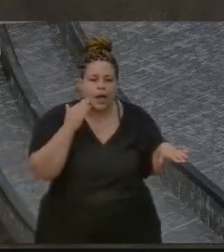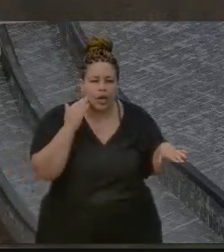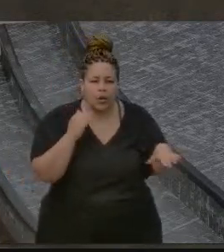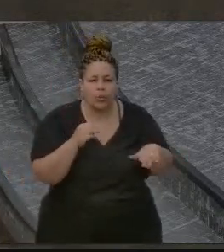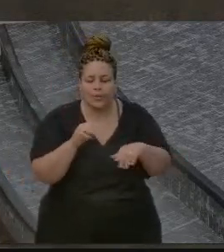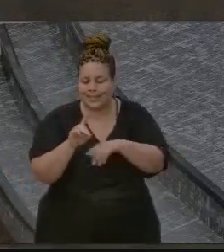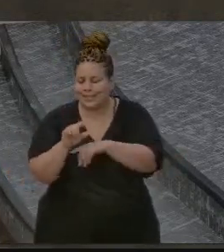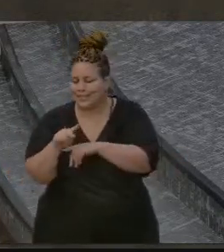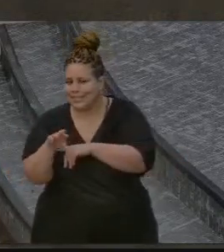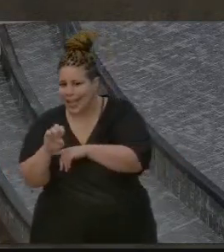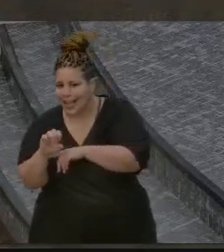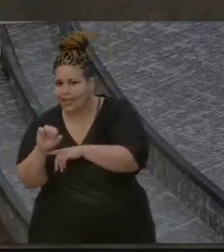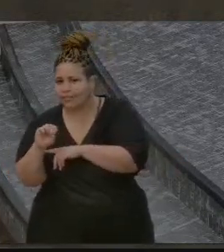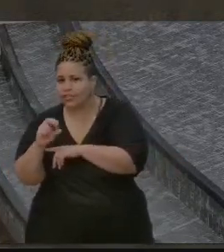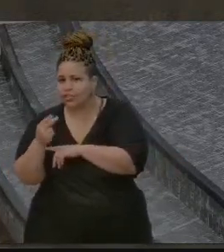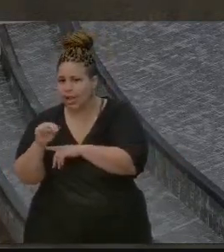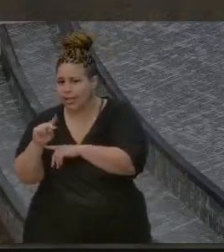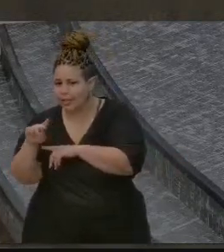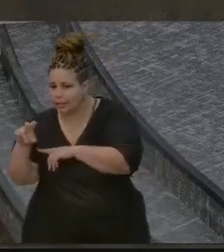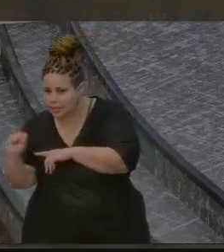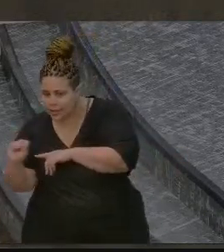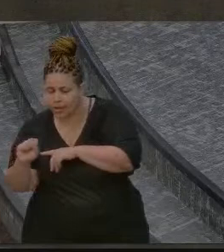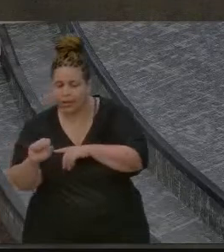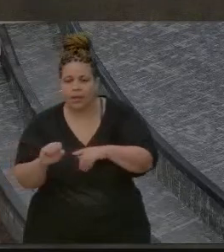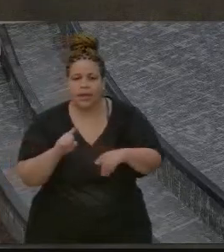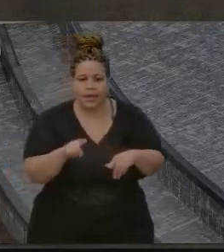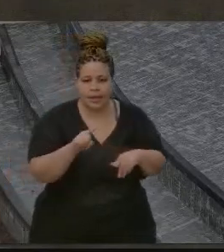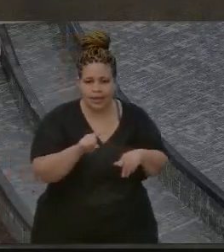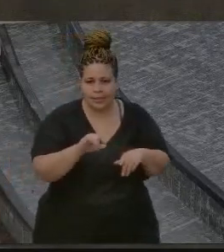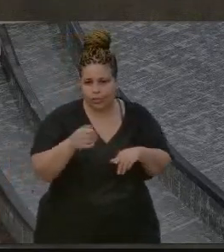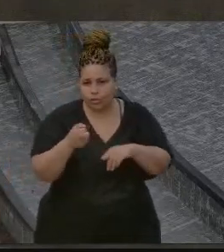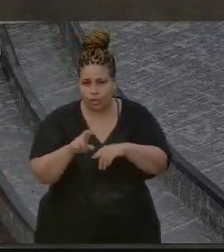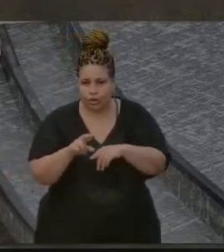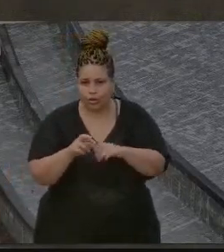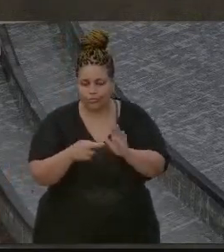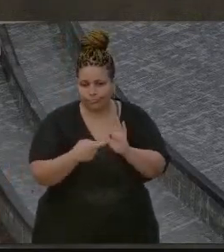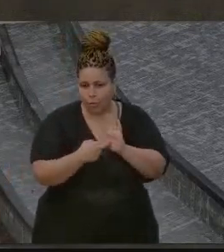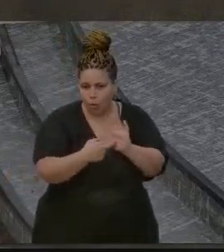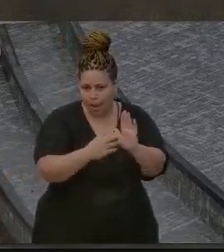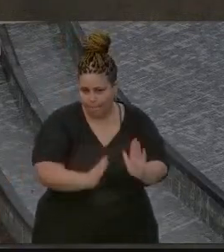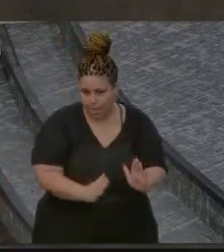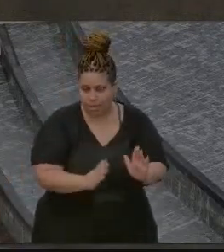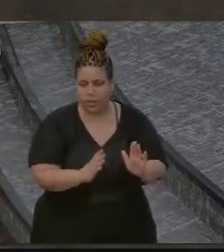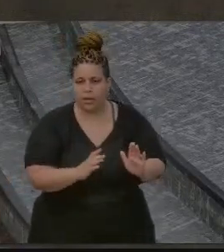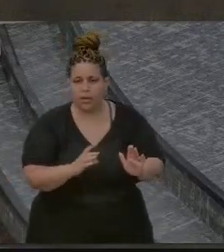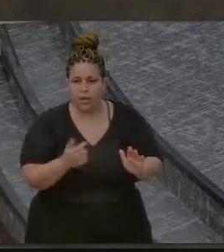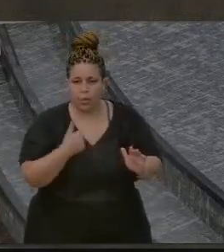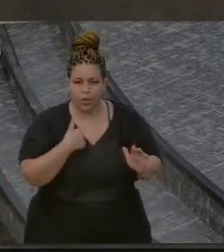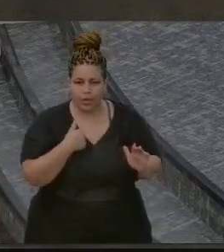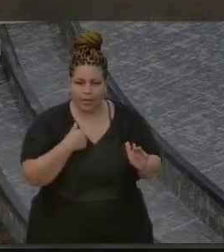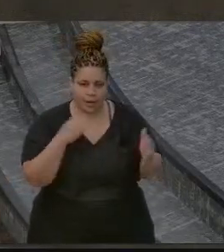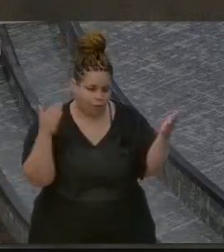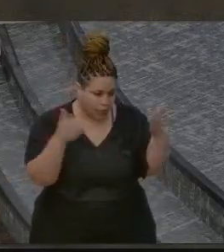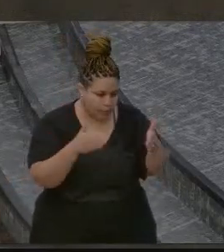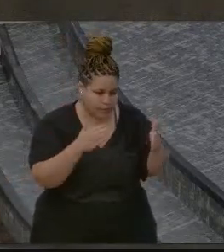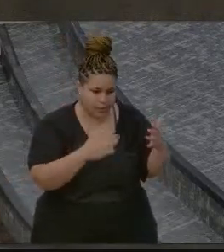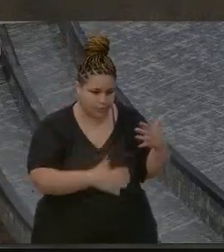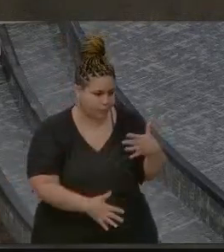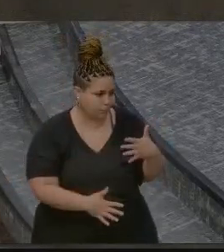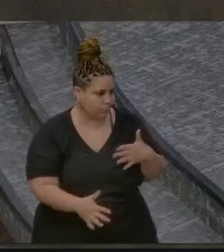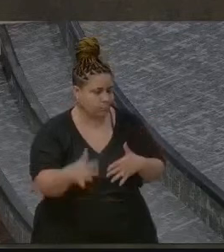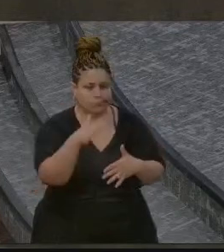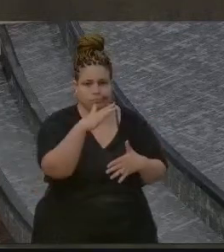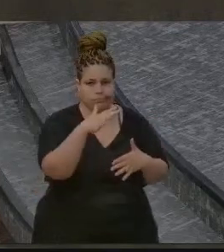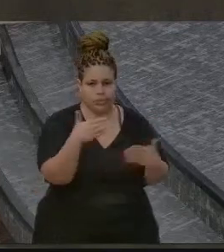and he's our GMA rep. And so we do stay on top of the latest technologies and procedures that other districts